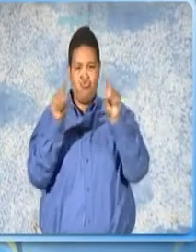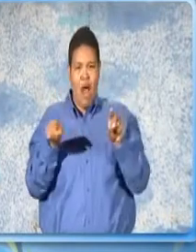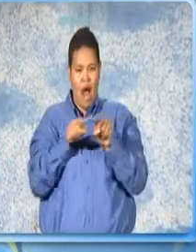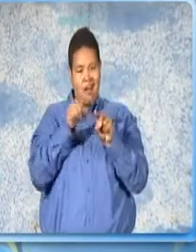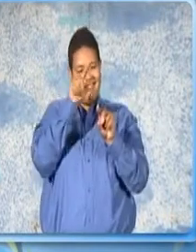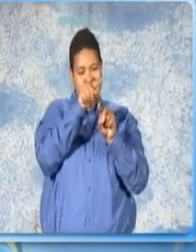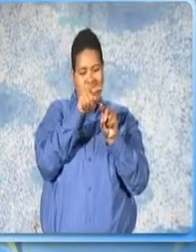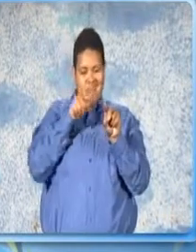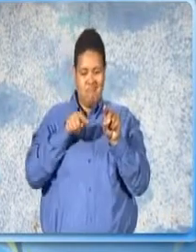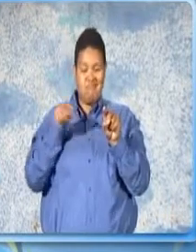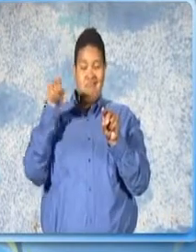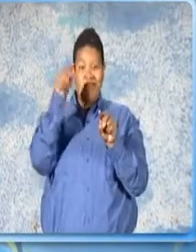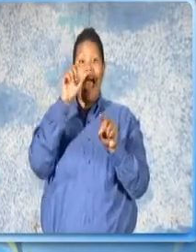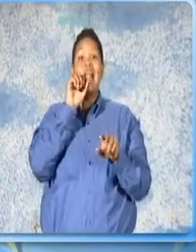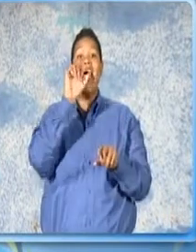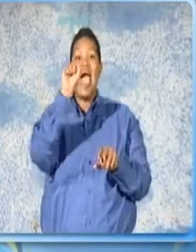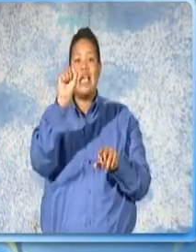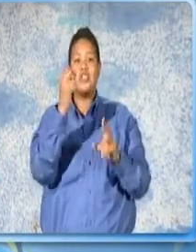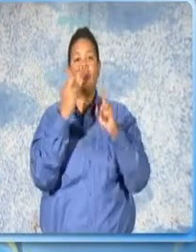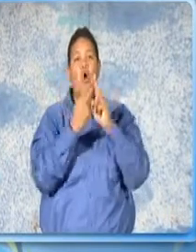is the semi-perimeter.